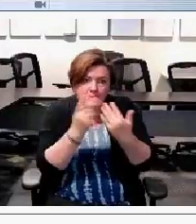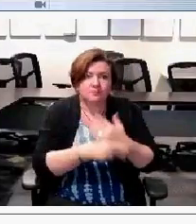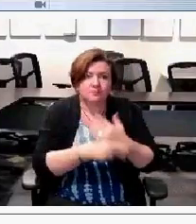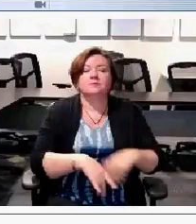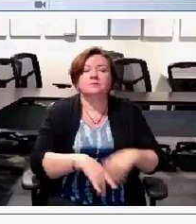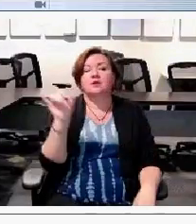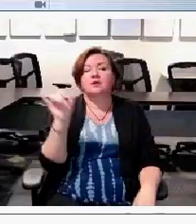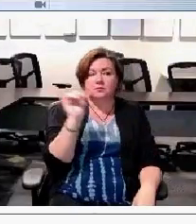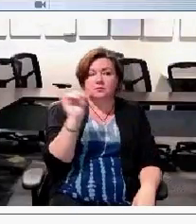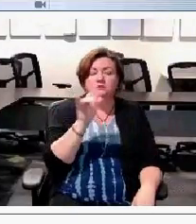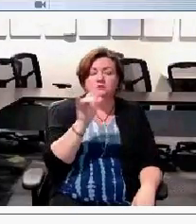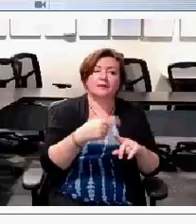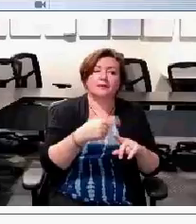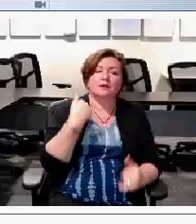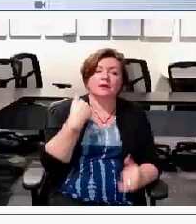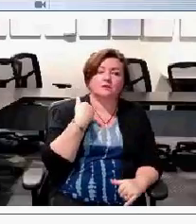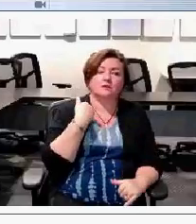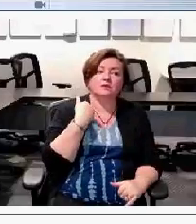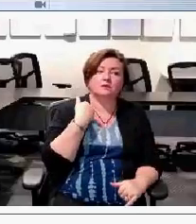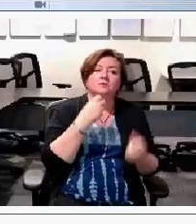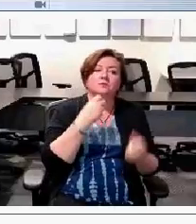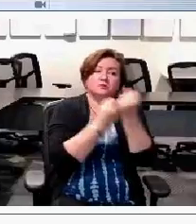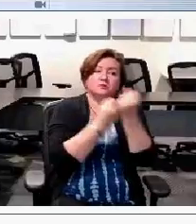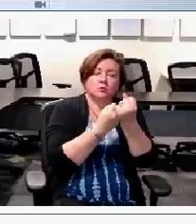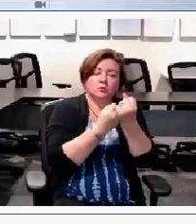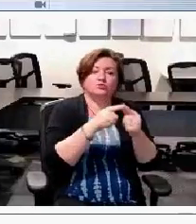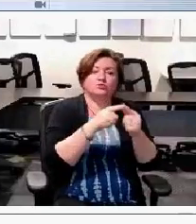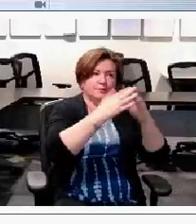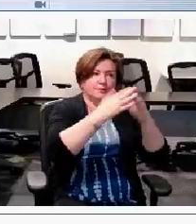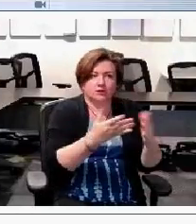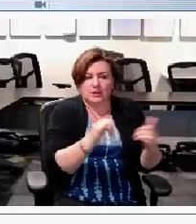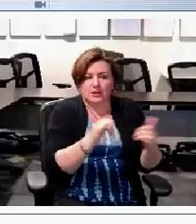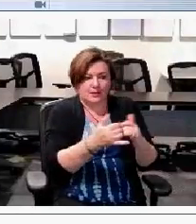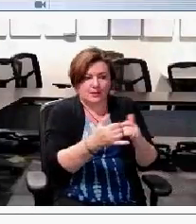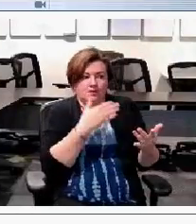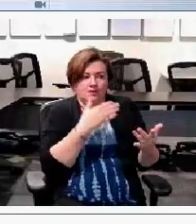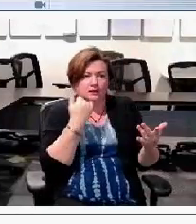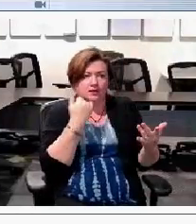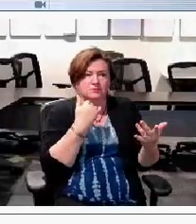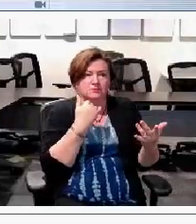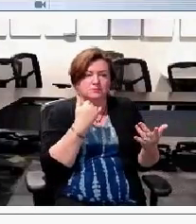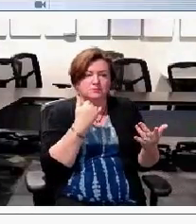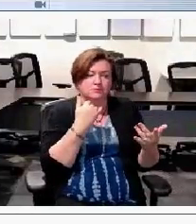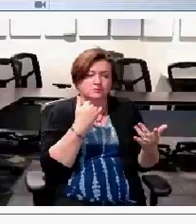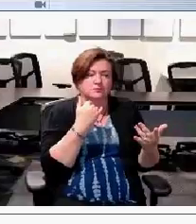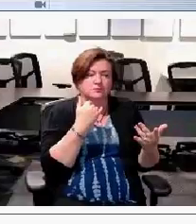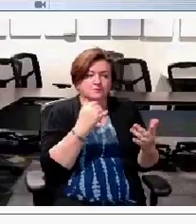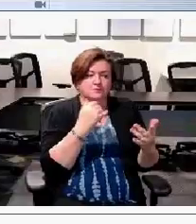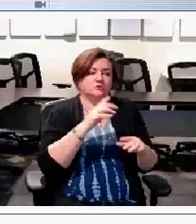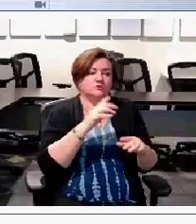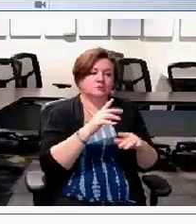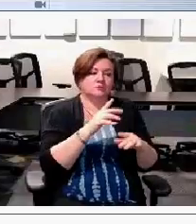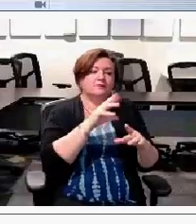One of the things we talked about previously is just providing support to the community and particularly early